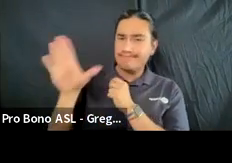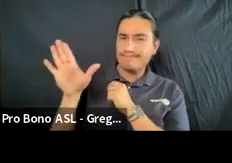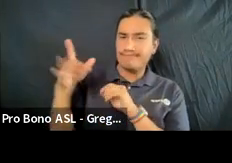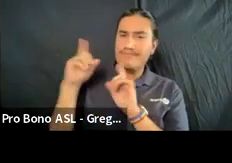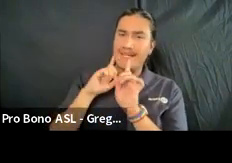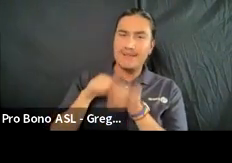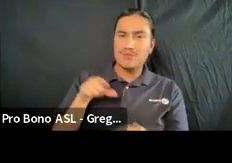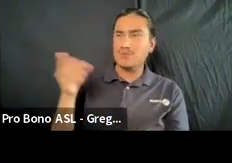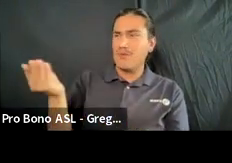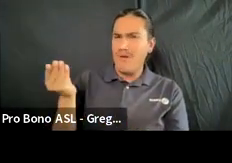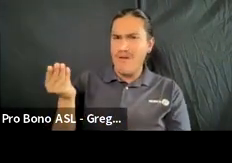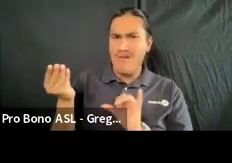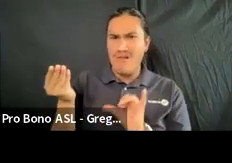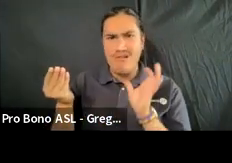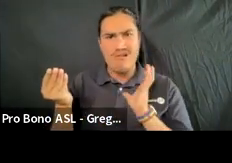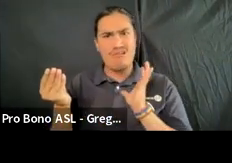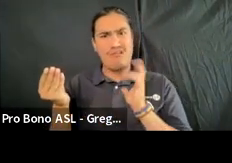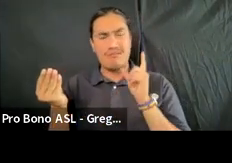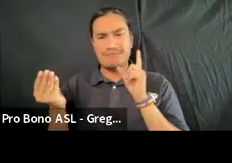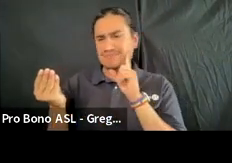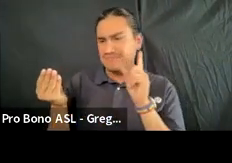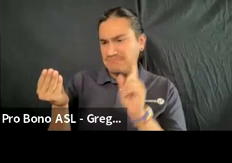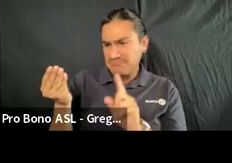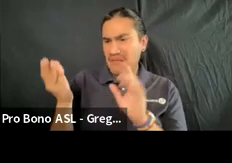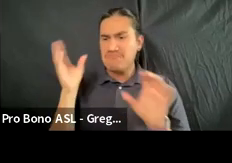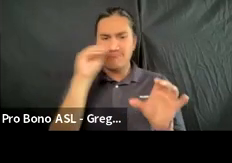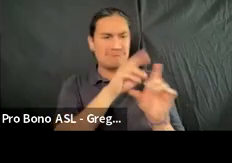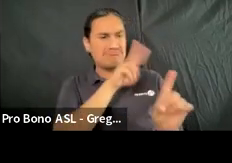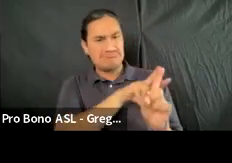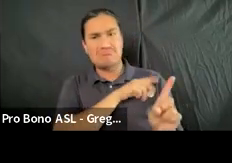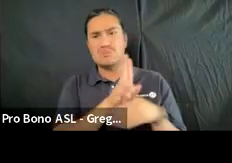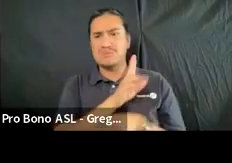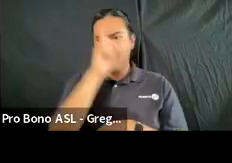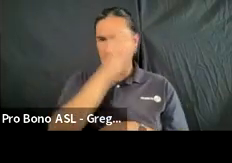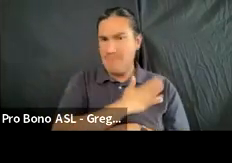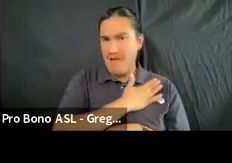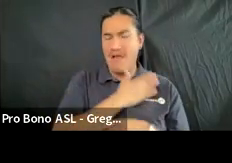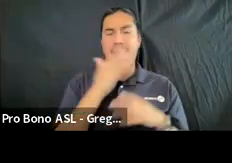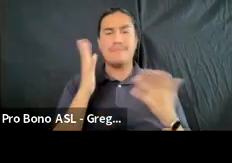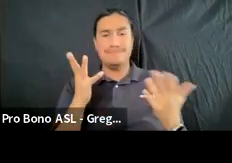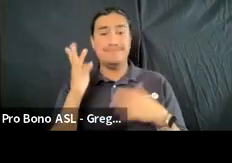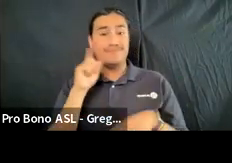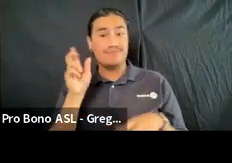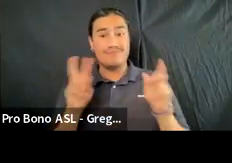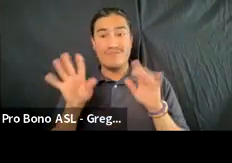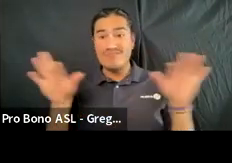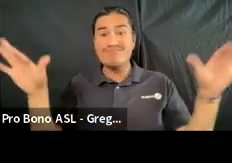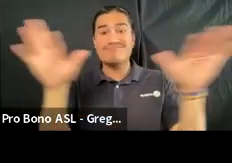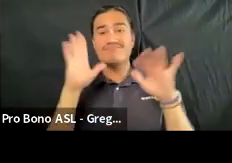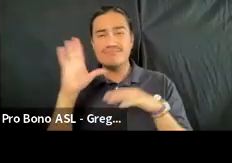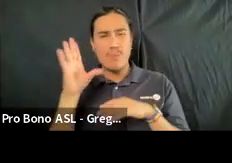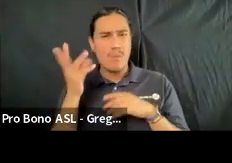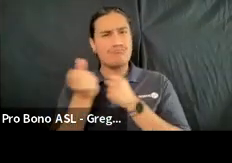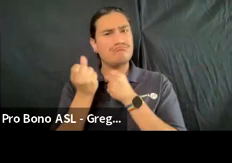that says, oh, wow, that sounds like this, and I can use that in mine. And for the people listening out there, we're really going to support this